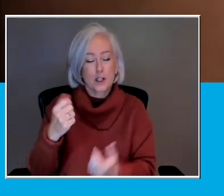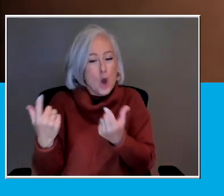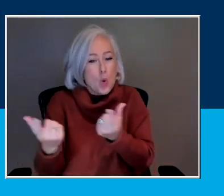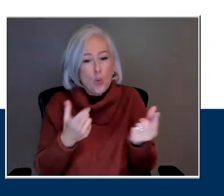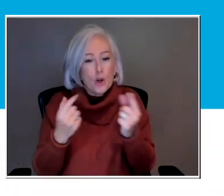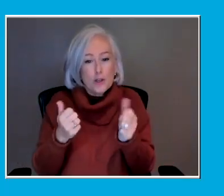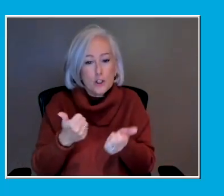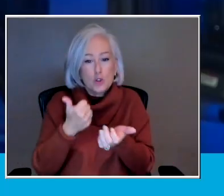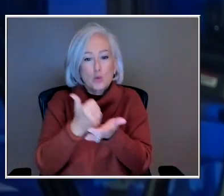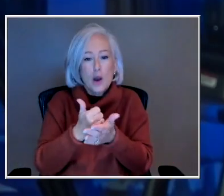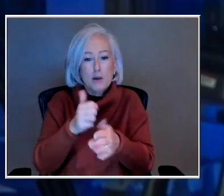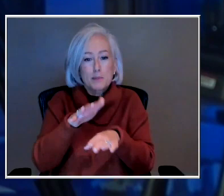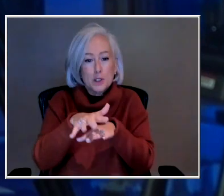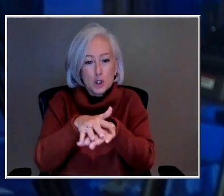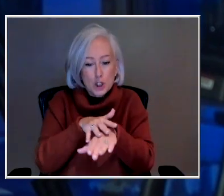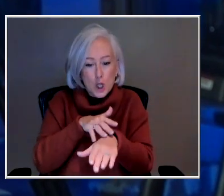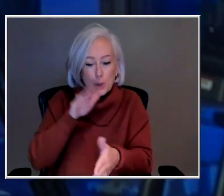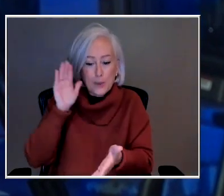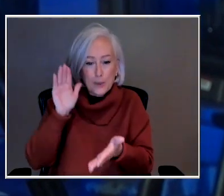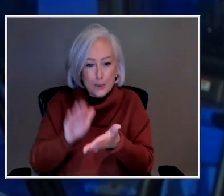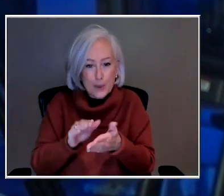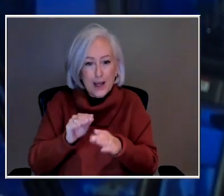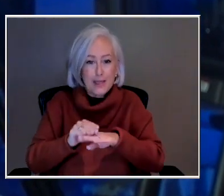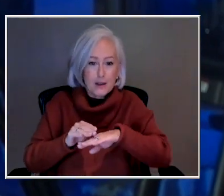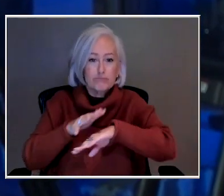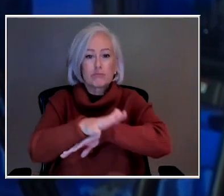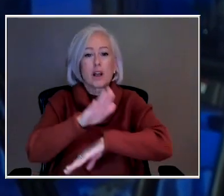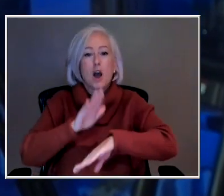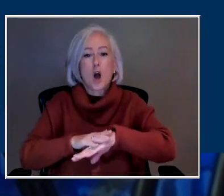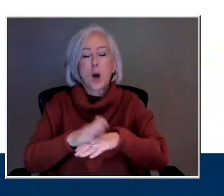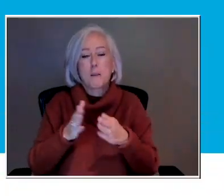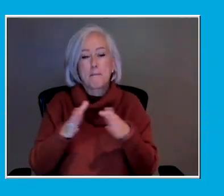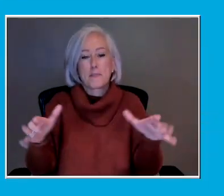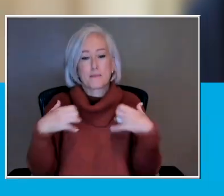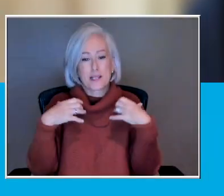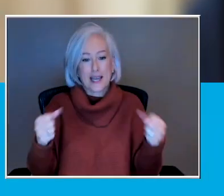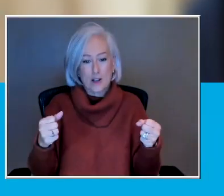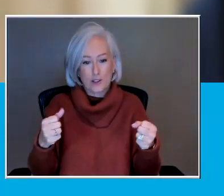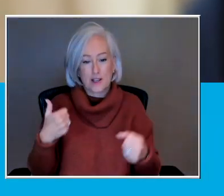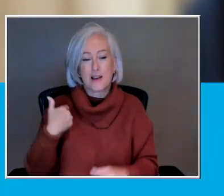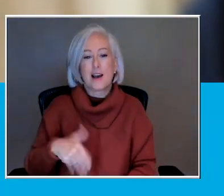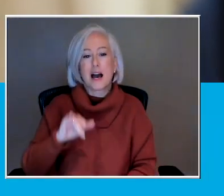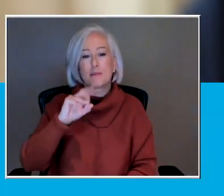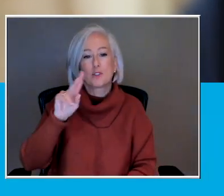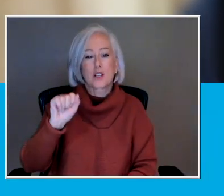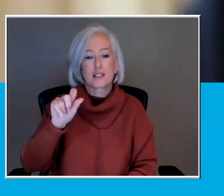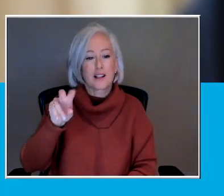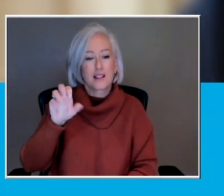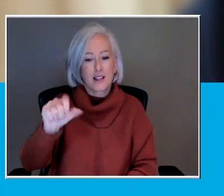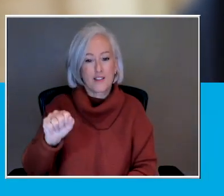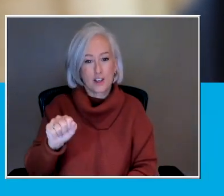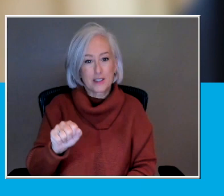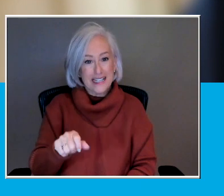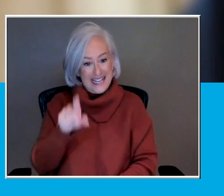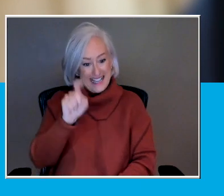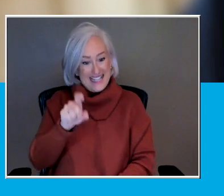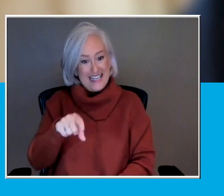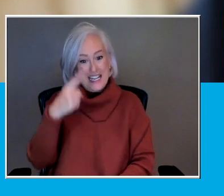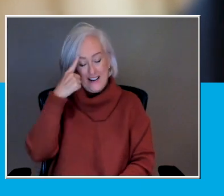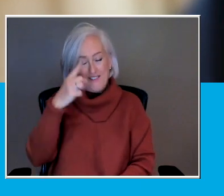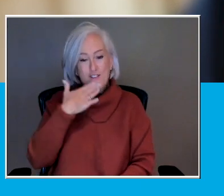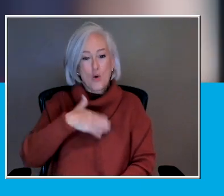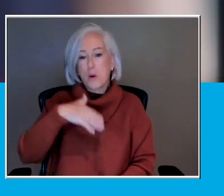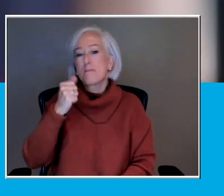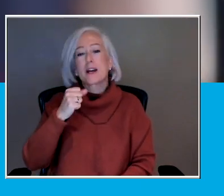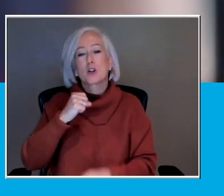threats to public health? I'm Jessica Lovell on the next Open Mics with Dr. Stites. The urgent need for better protections from the hospital